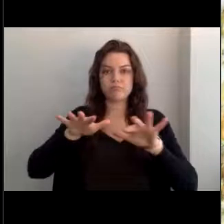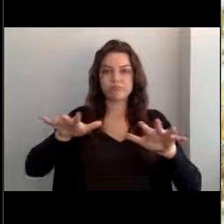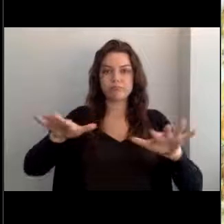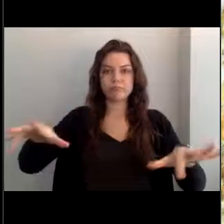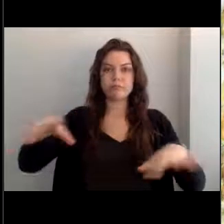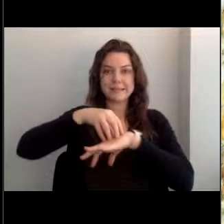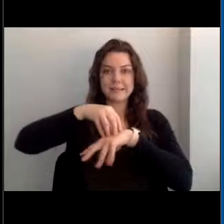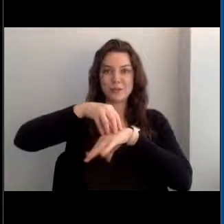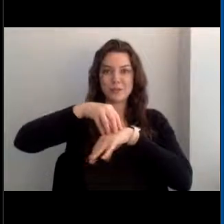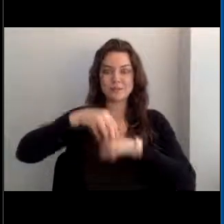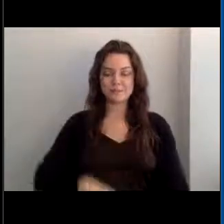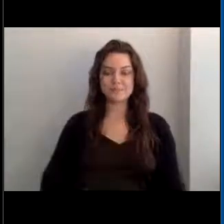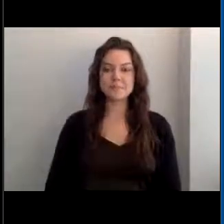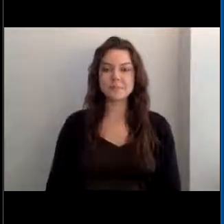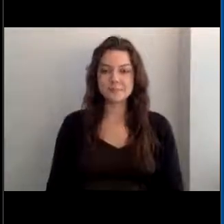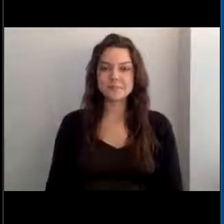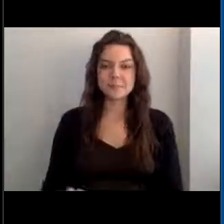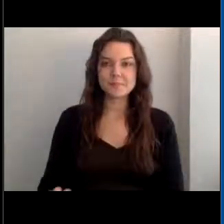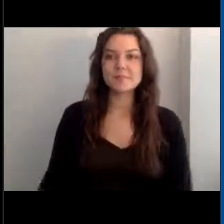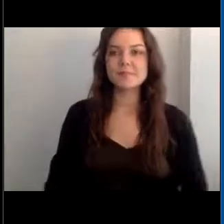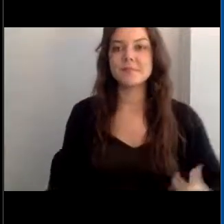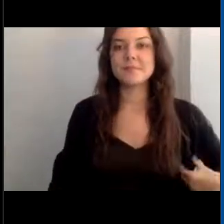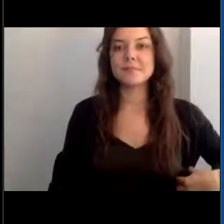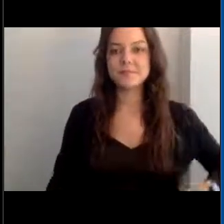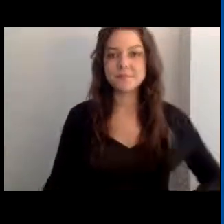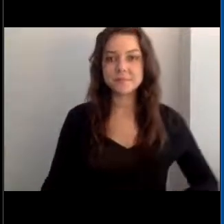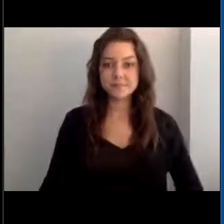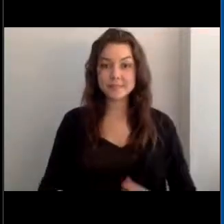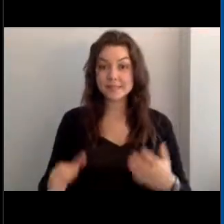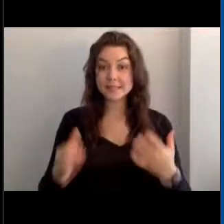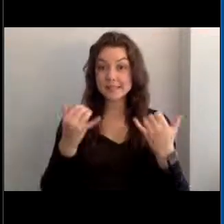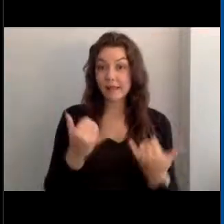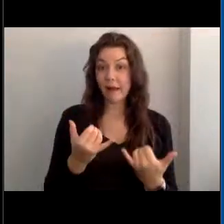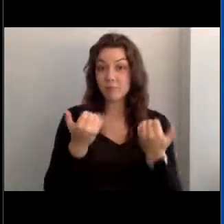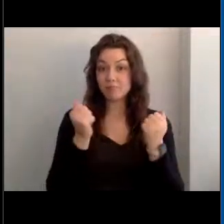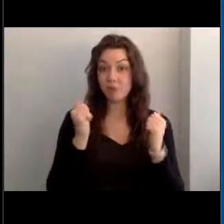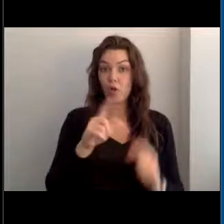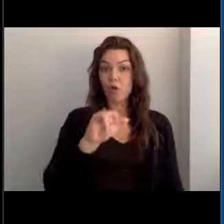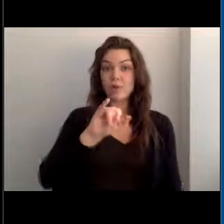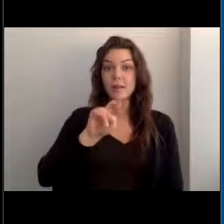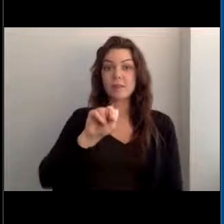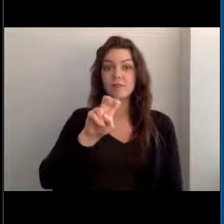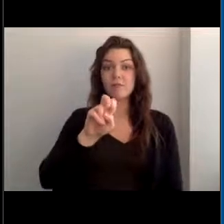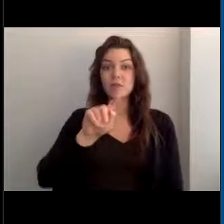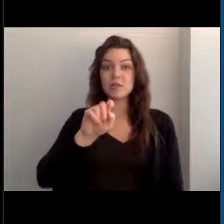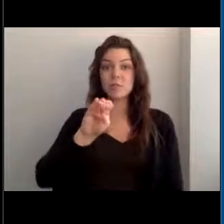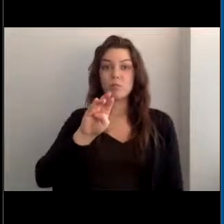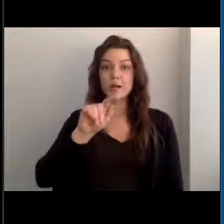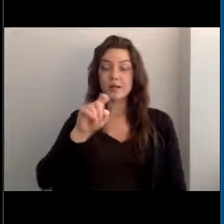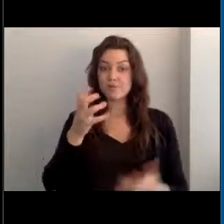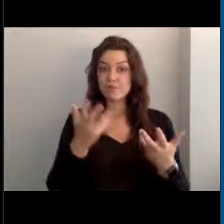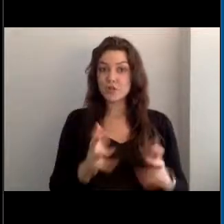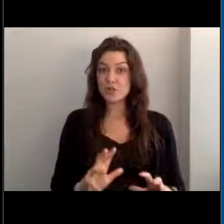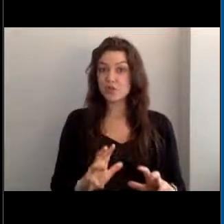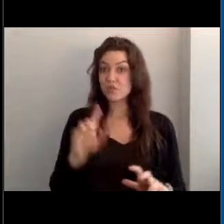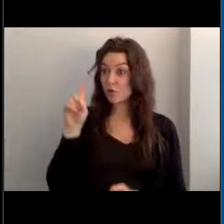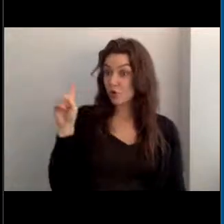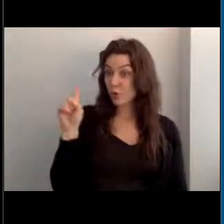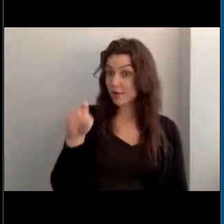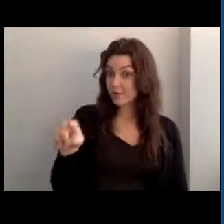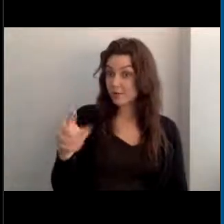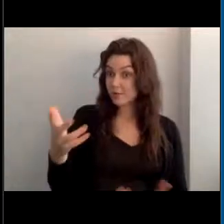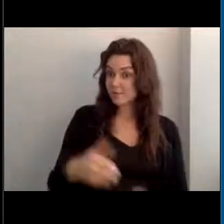arms. So on that note, with all of our invertebrates introduced, what kind of questions do you all have? This is Grace from the chat